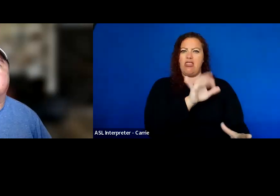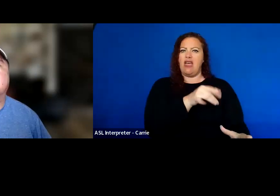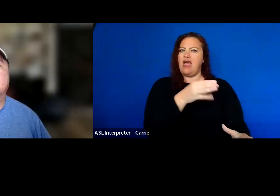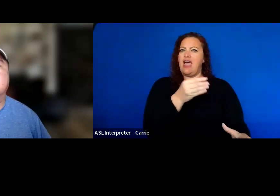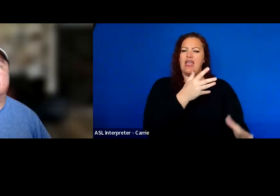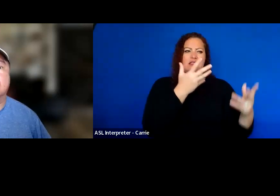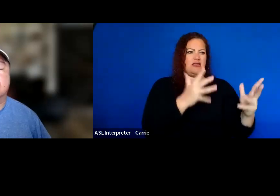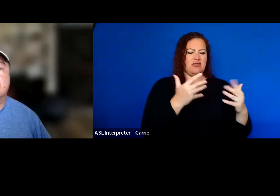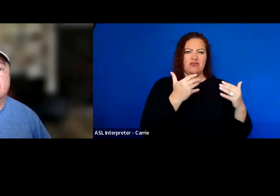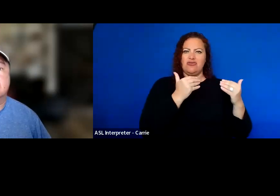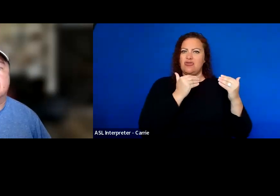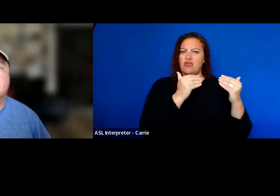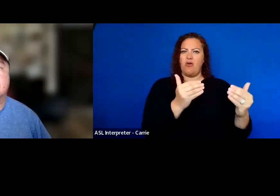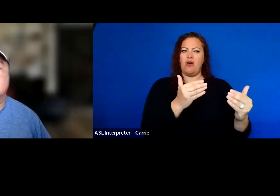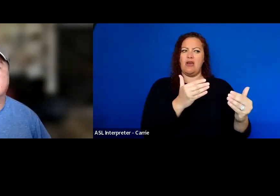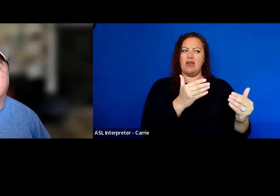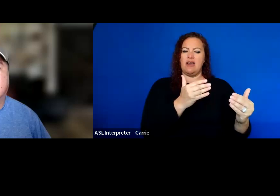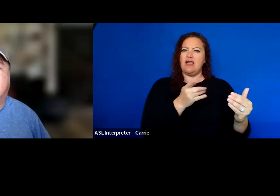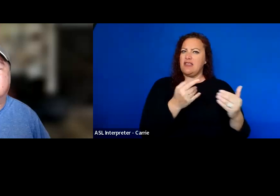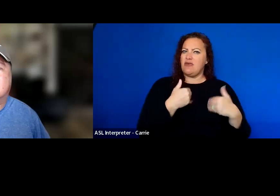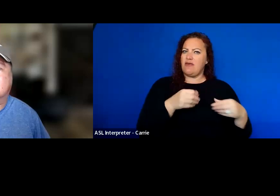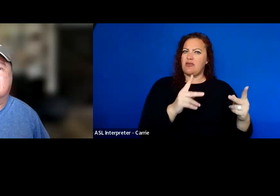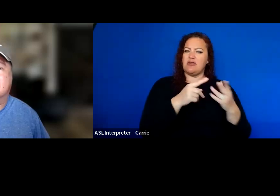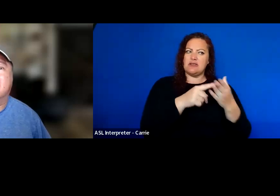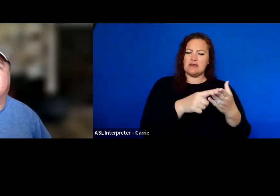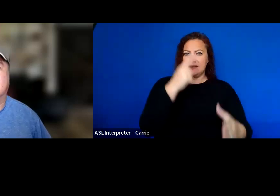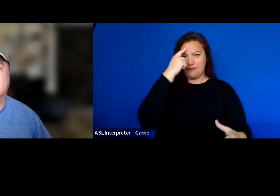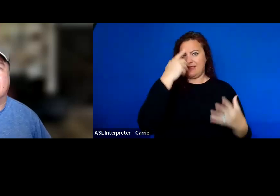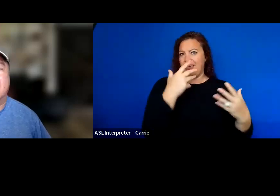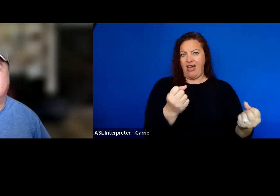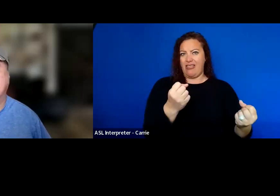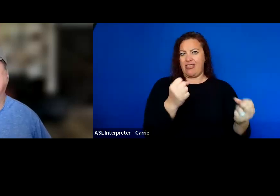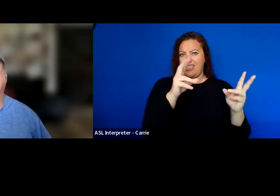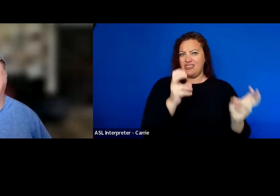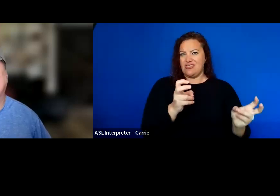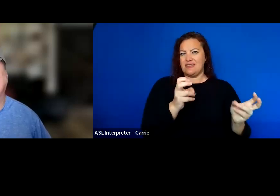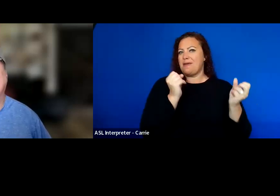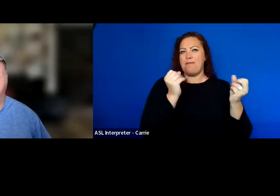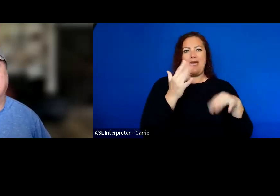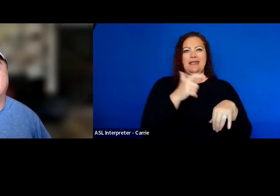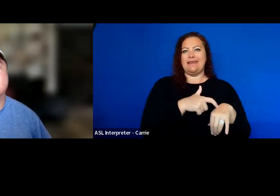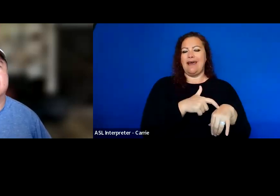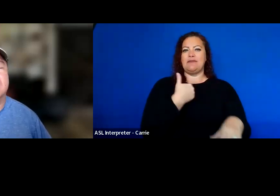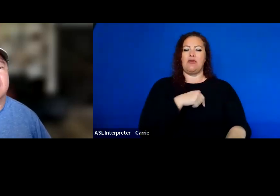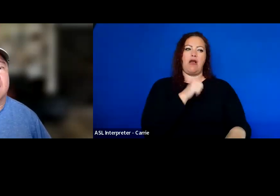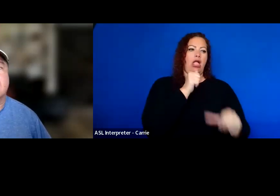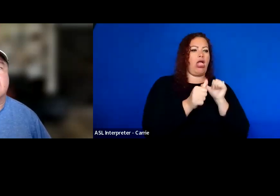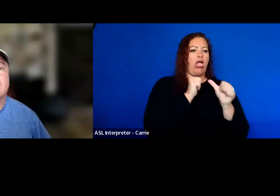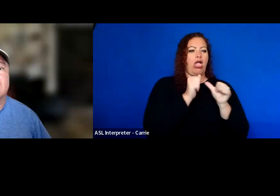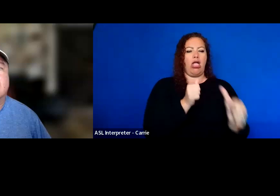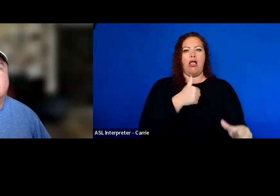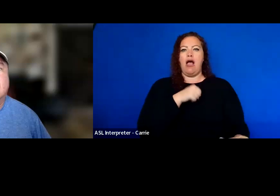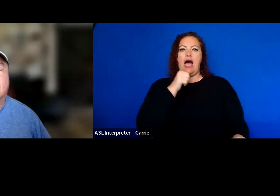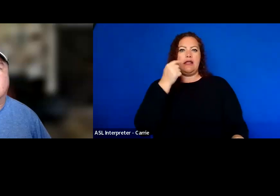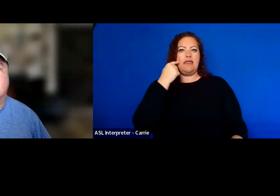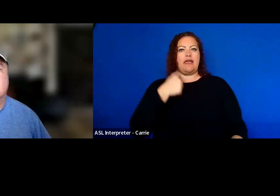an opportunity to discuss mental health issues, a lot of times we're in denial. I didn't think I was going to be paralyzed. I didn't